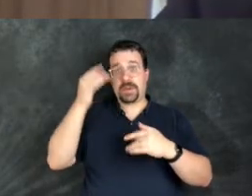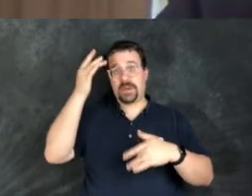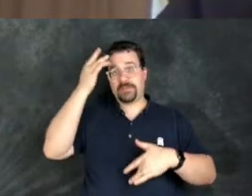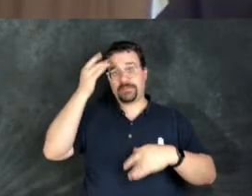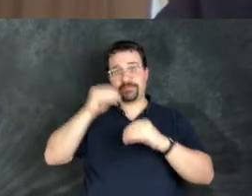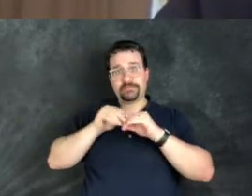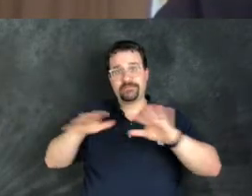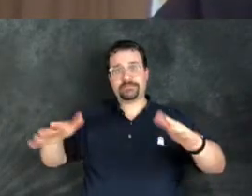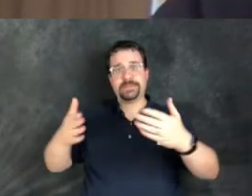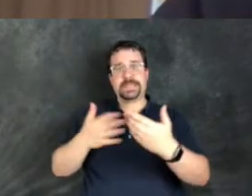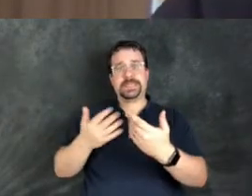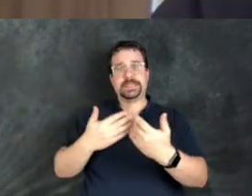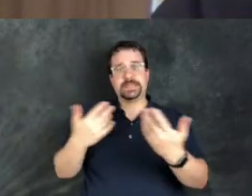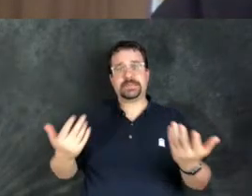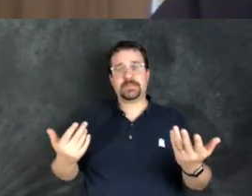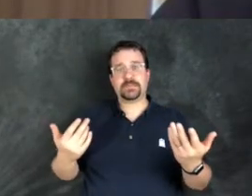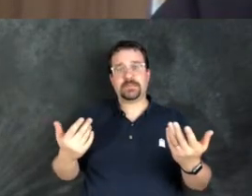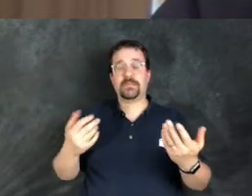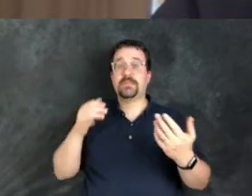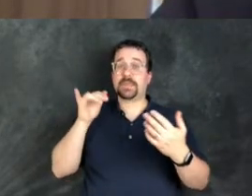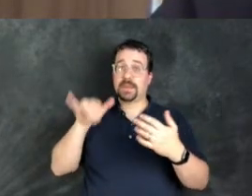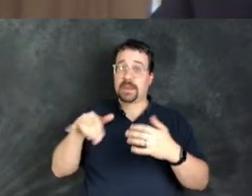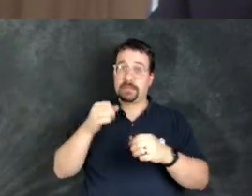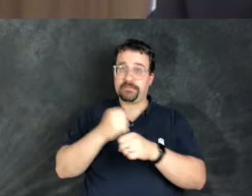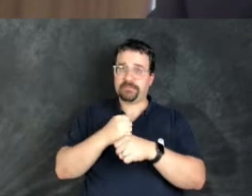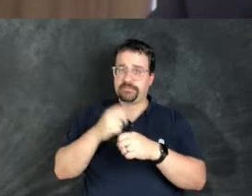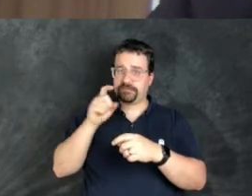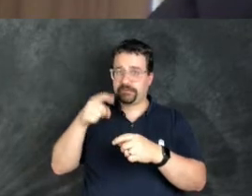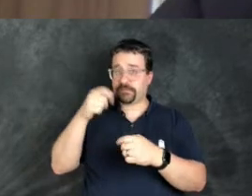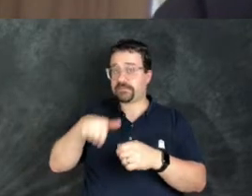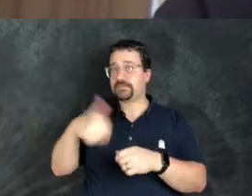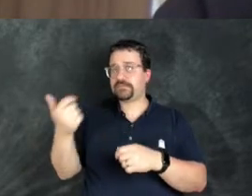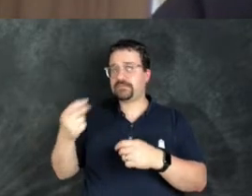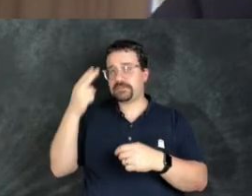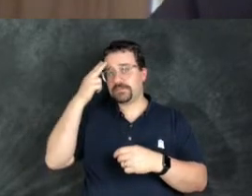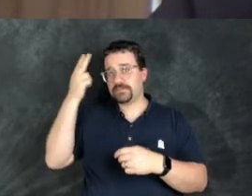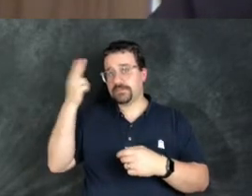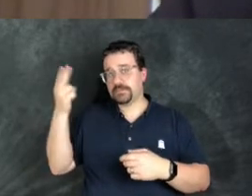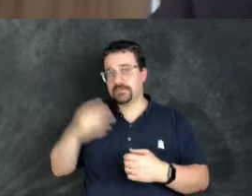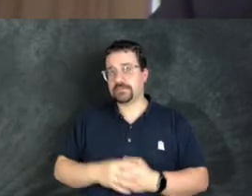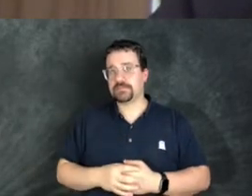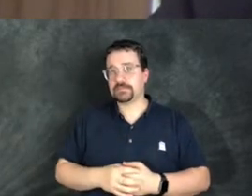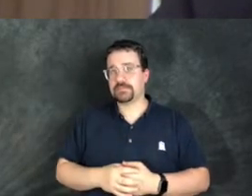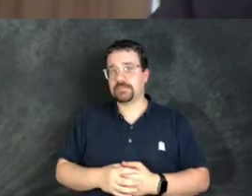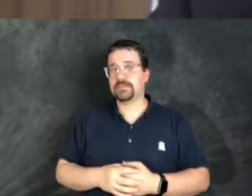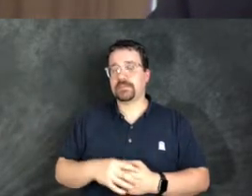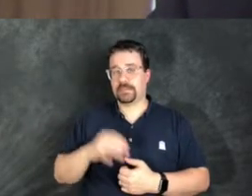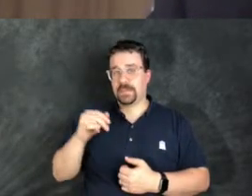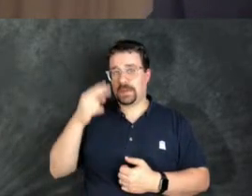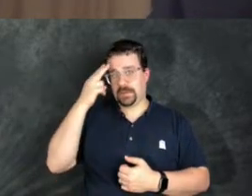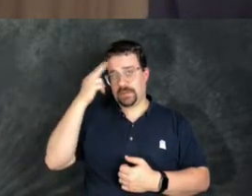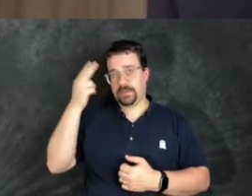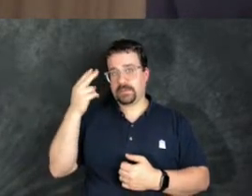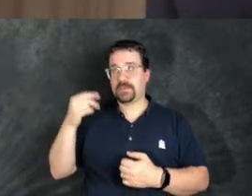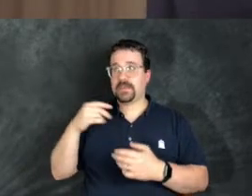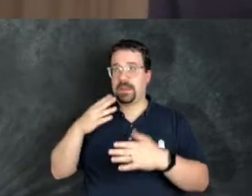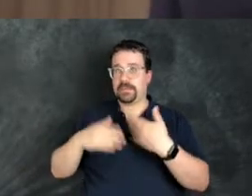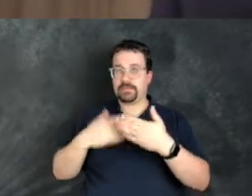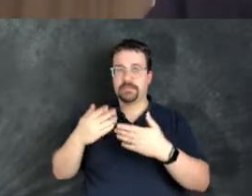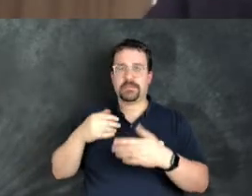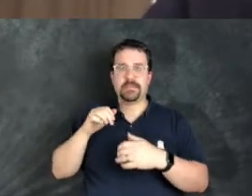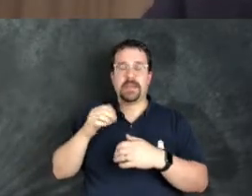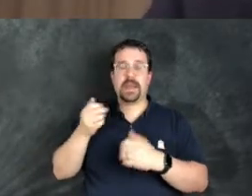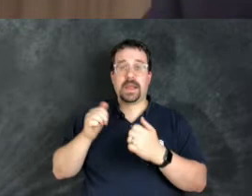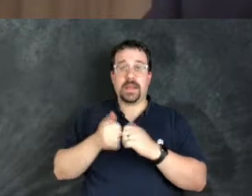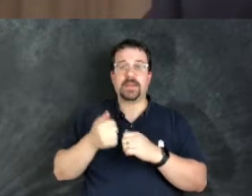spreads easily. That created the need for another hypothesis. That hypothesis goes something